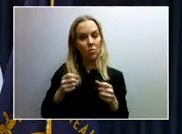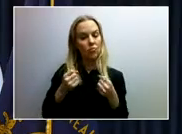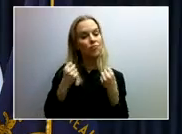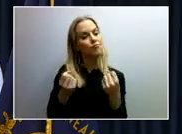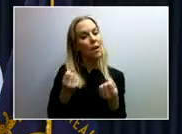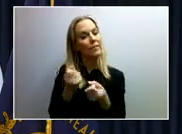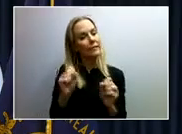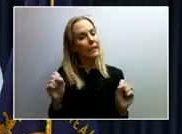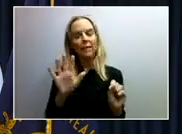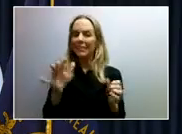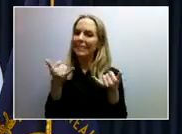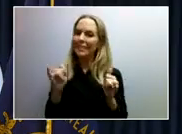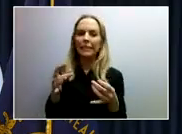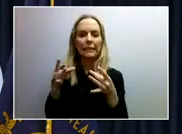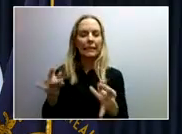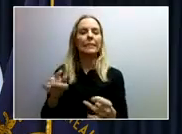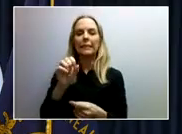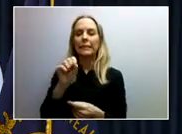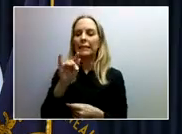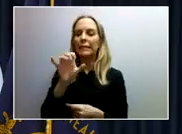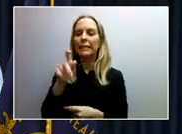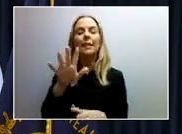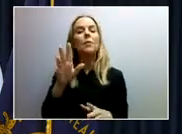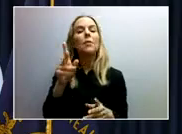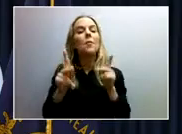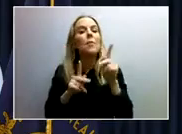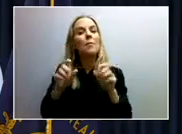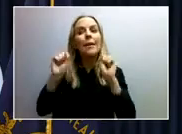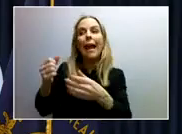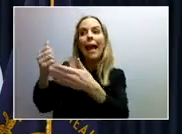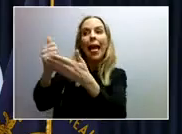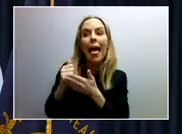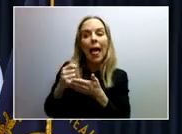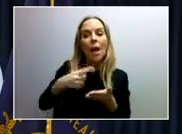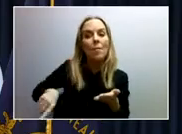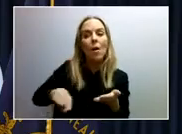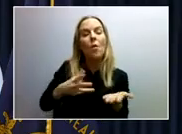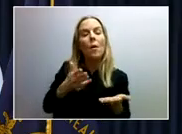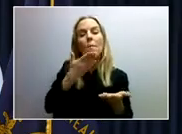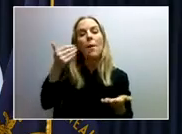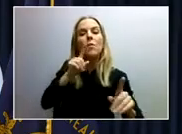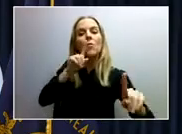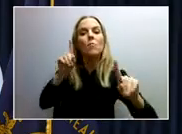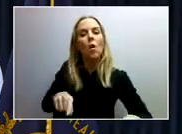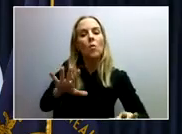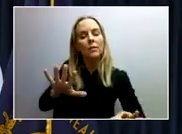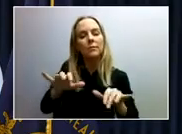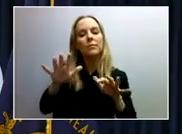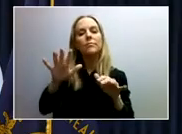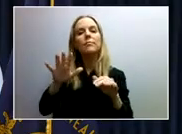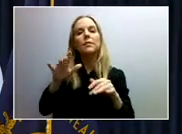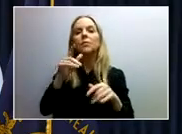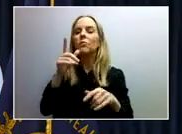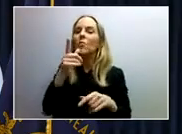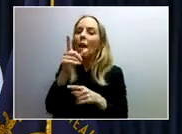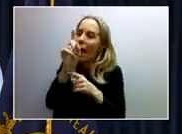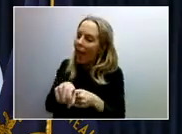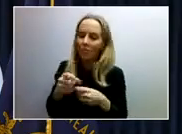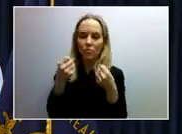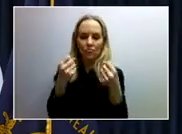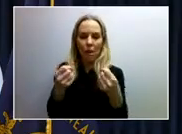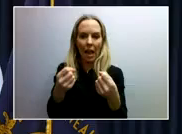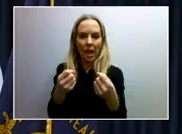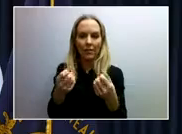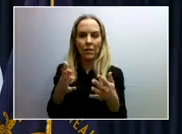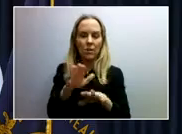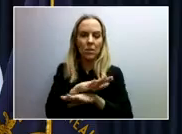are slick. The best way that people can help us to have the best response is to stay off the roads unless they absolutely have to be